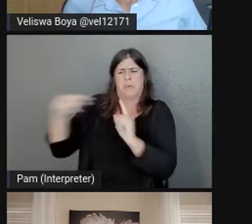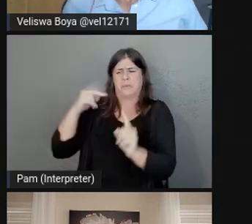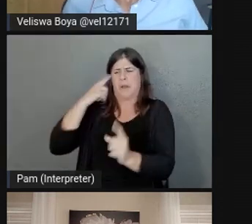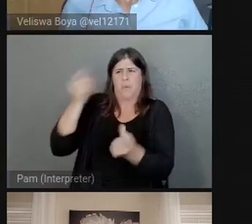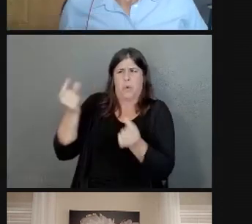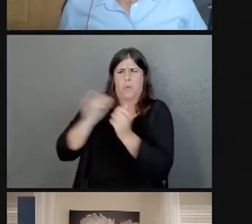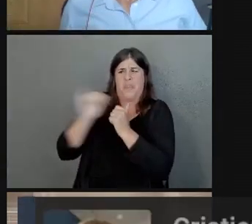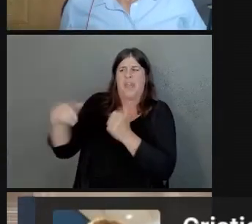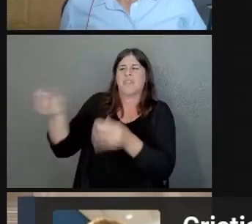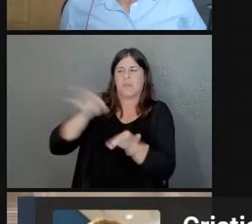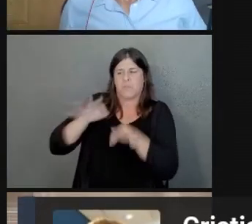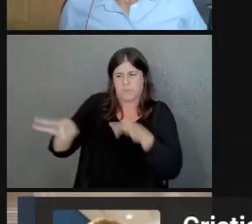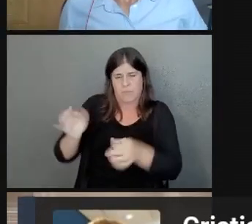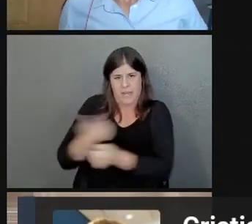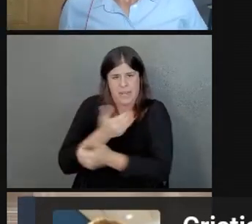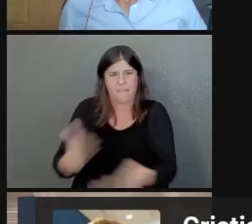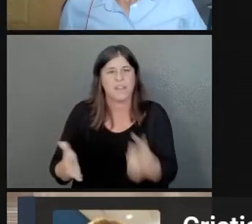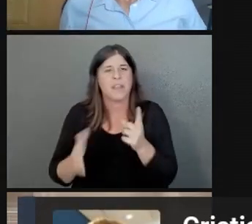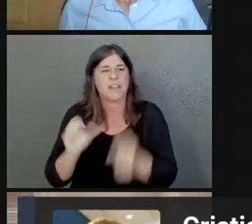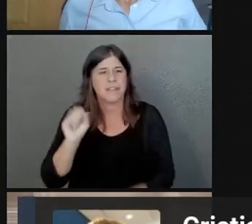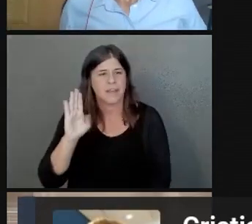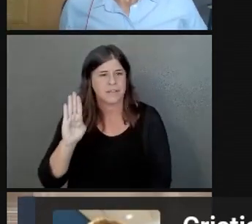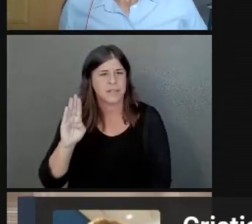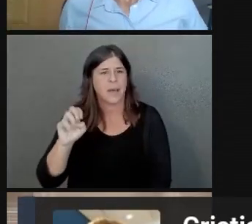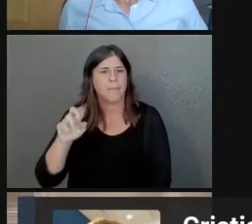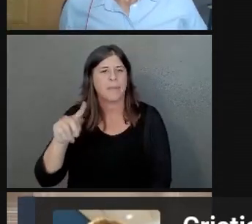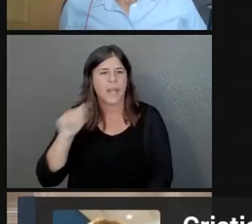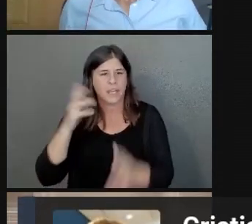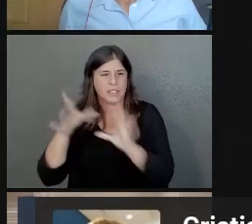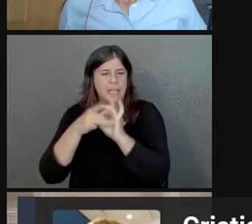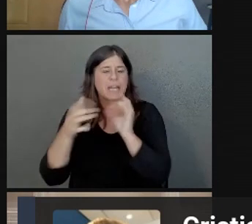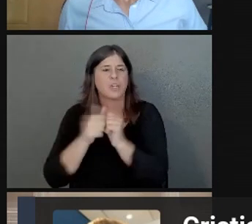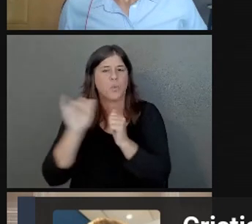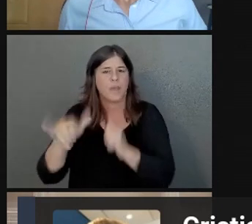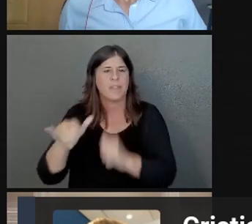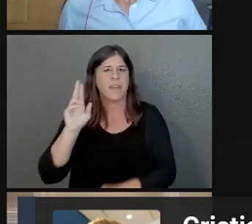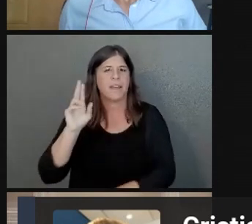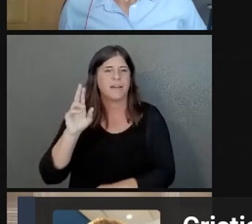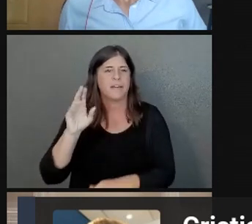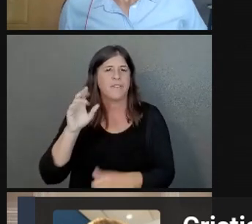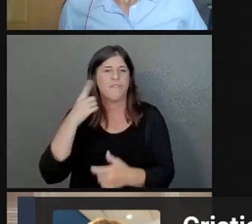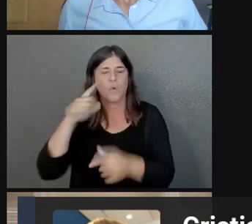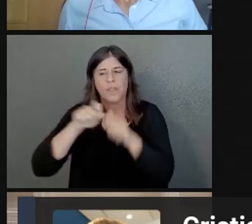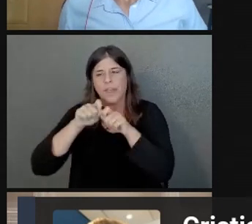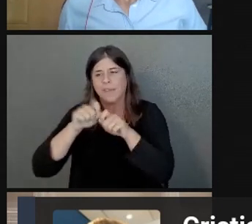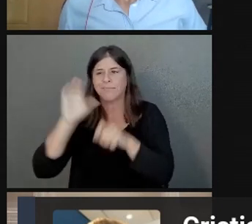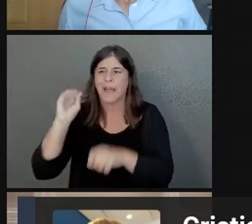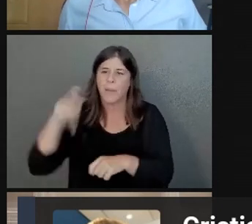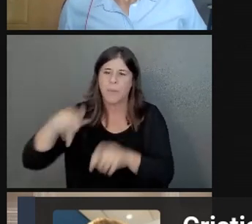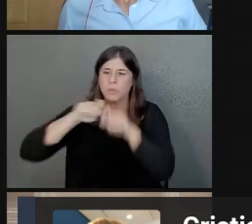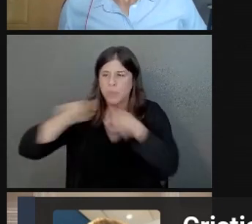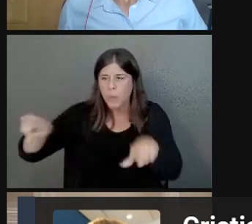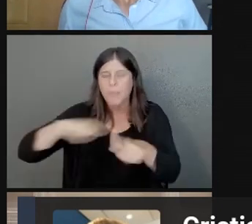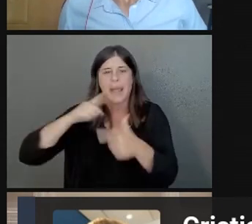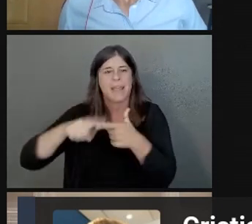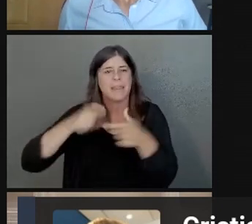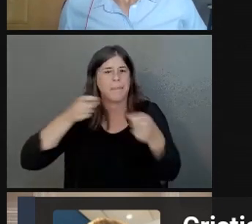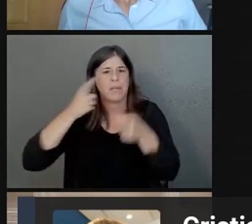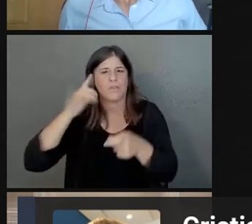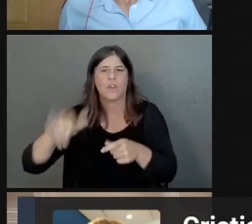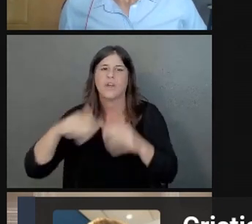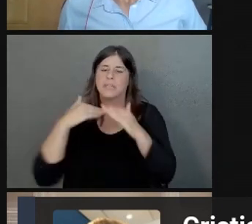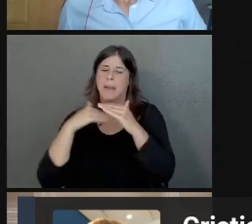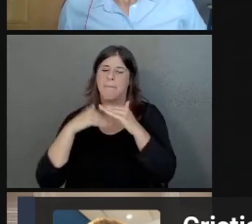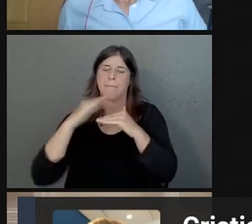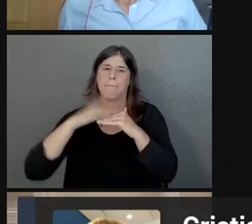deployment. This management subnet is associated with the VMC on AWS Outposts deployment and management of that. There's a minimum requirement